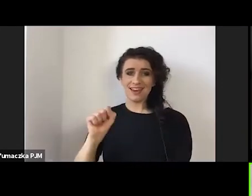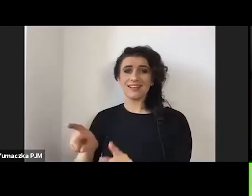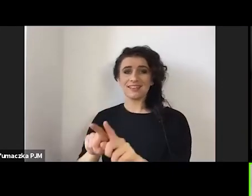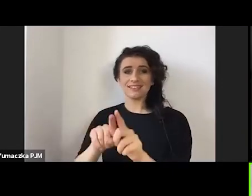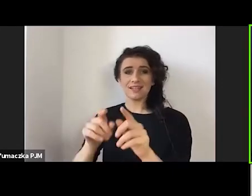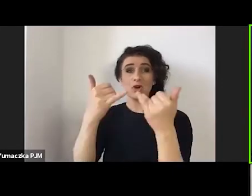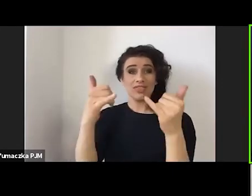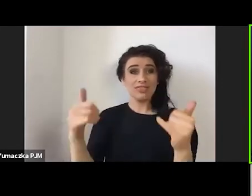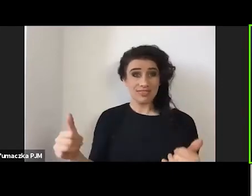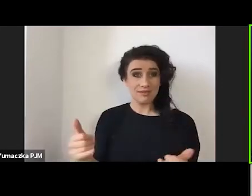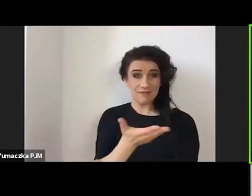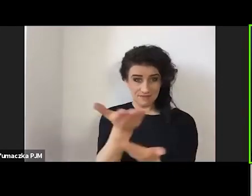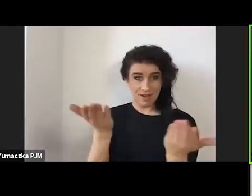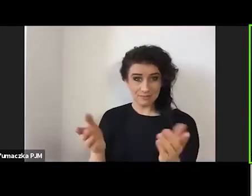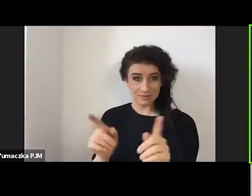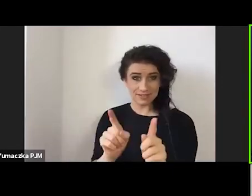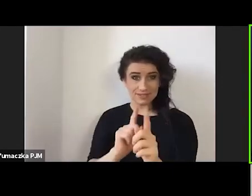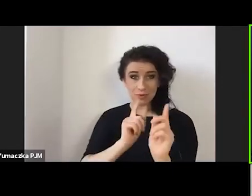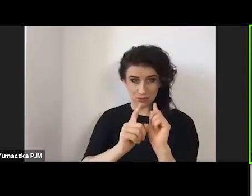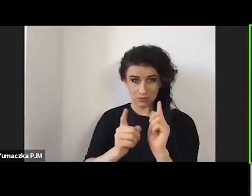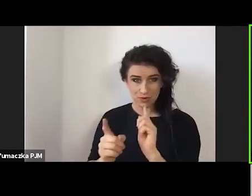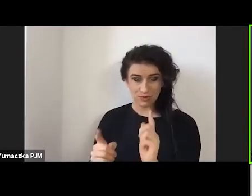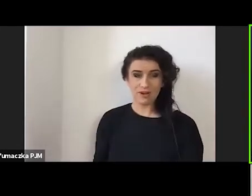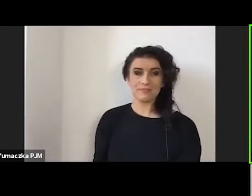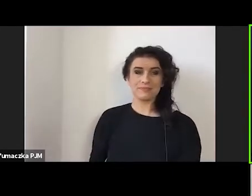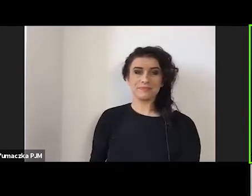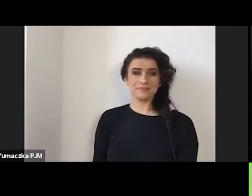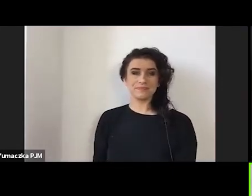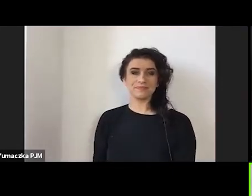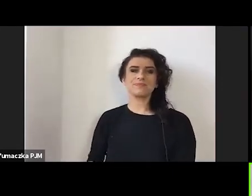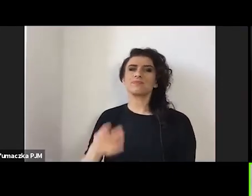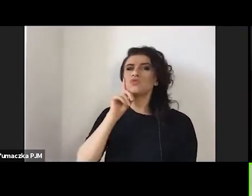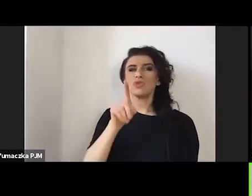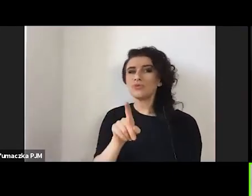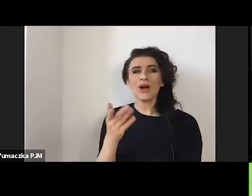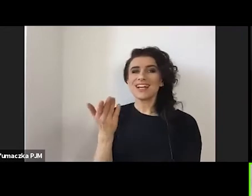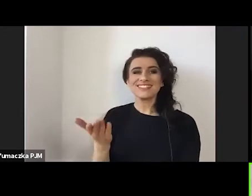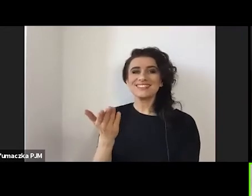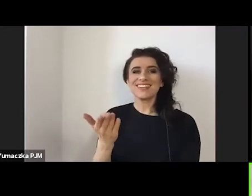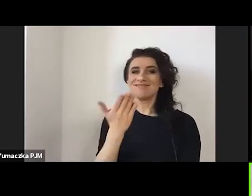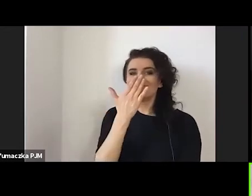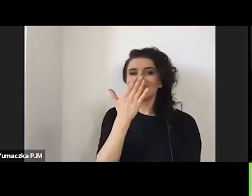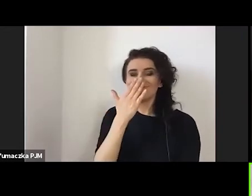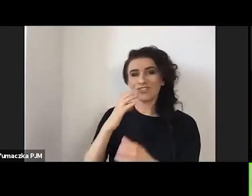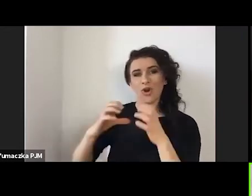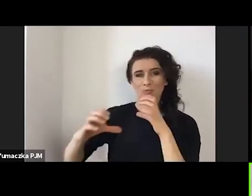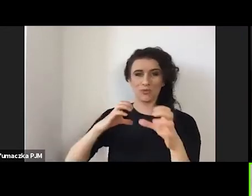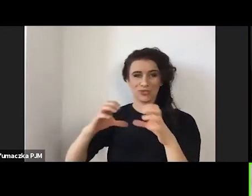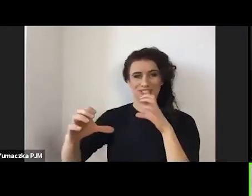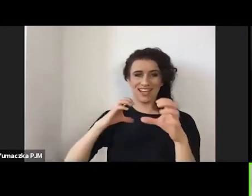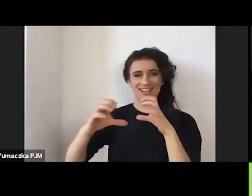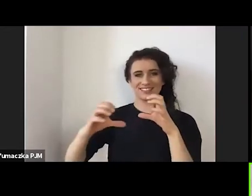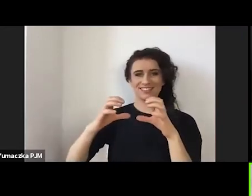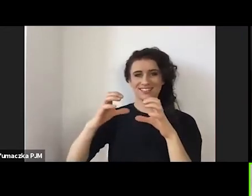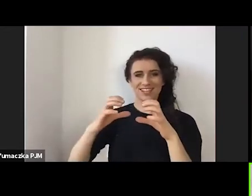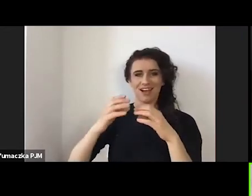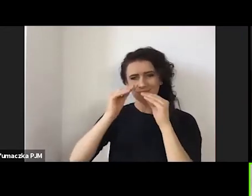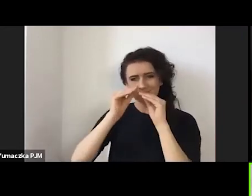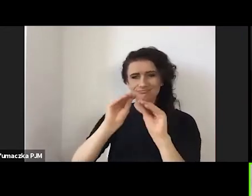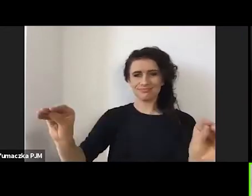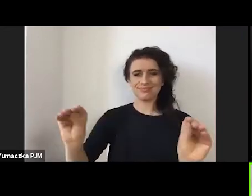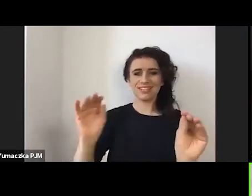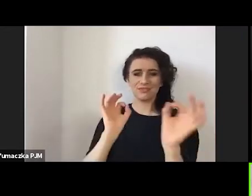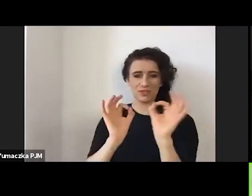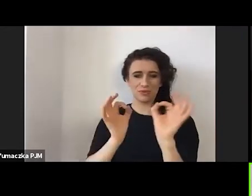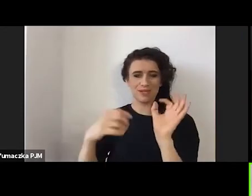parents, to children, to men, to women. Well, let me tell you how our strategy was here. So we work